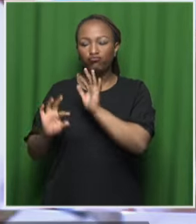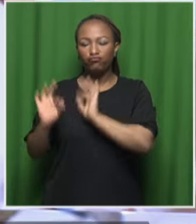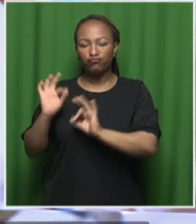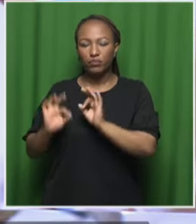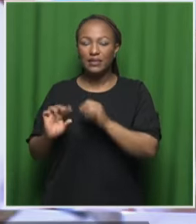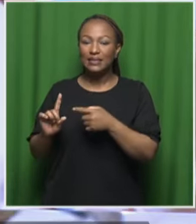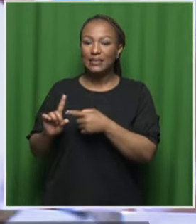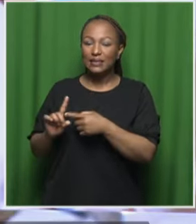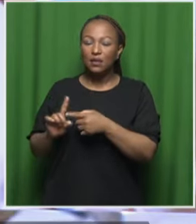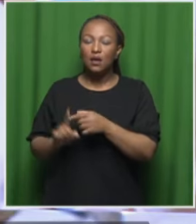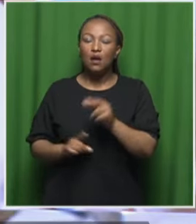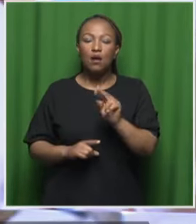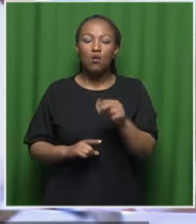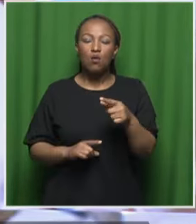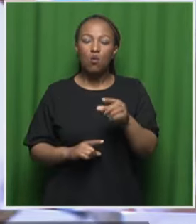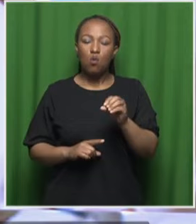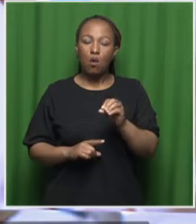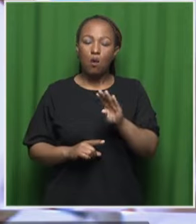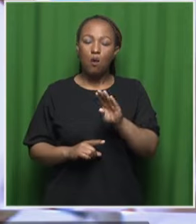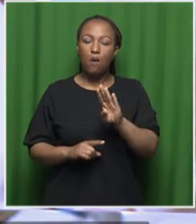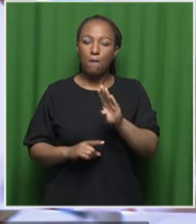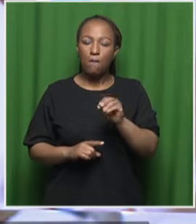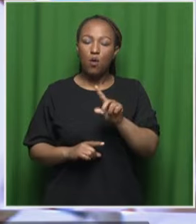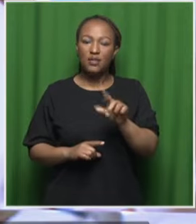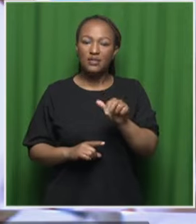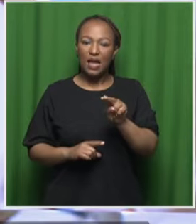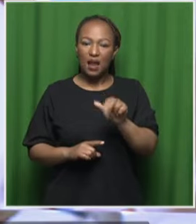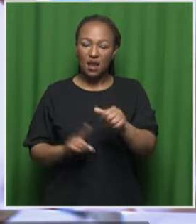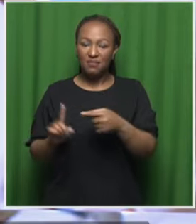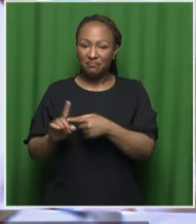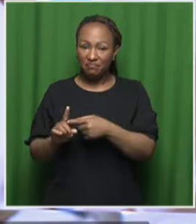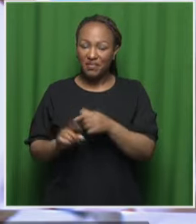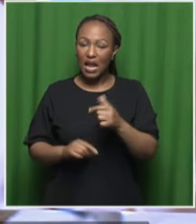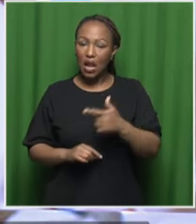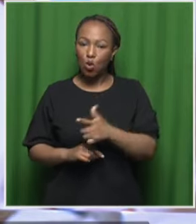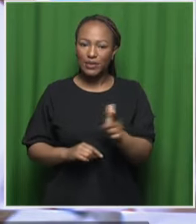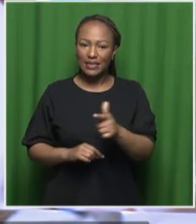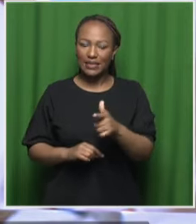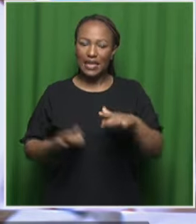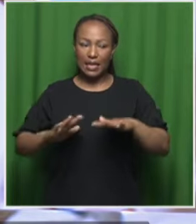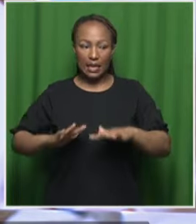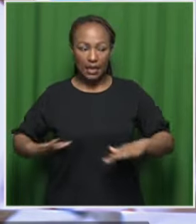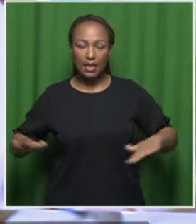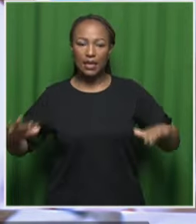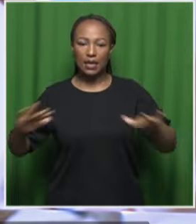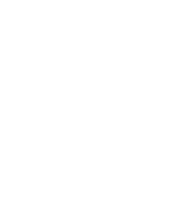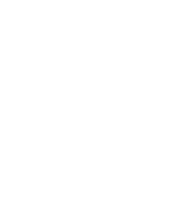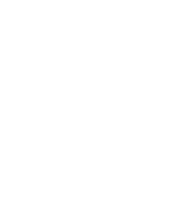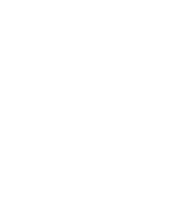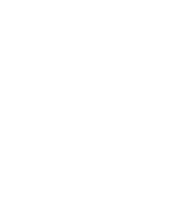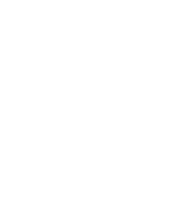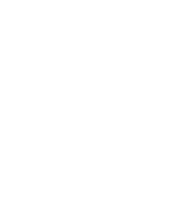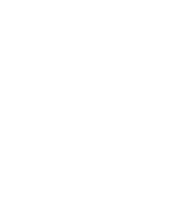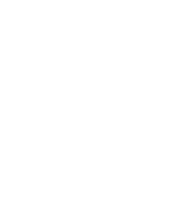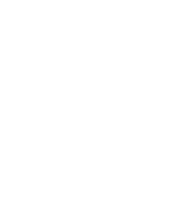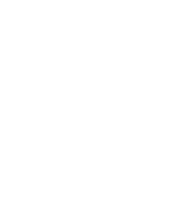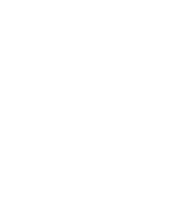Ngobozana village in Lusikisiki, at one of the homesteads that lost 16 of its family members.